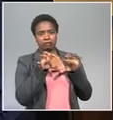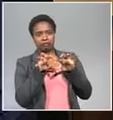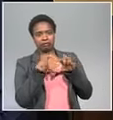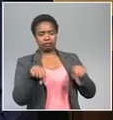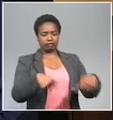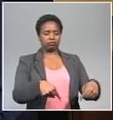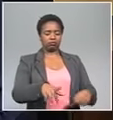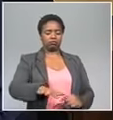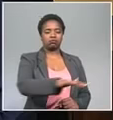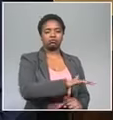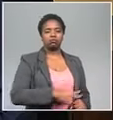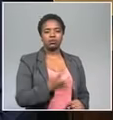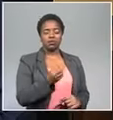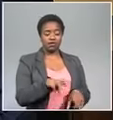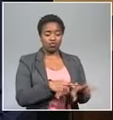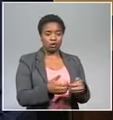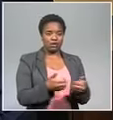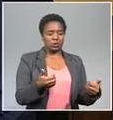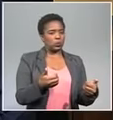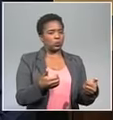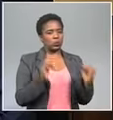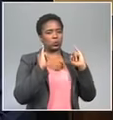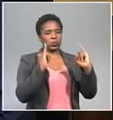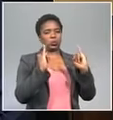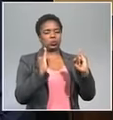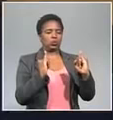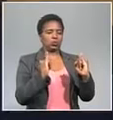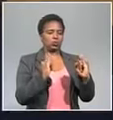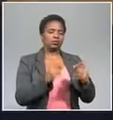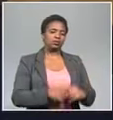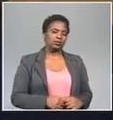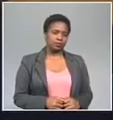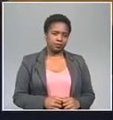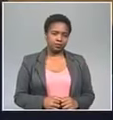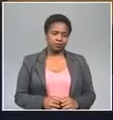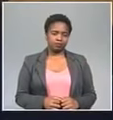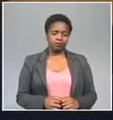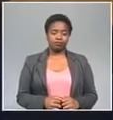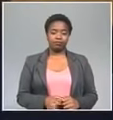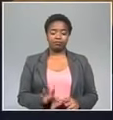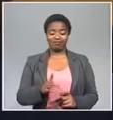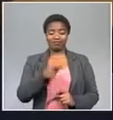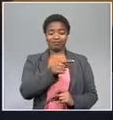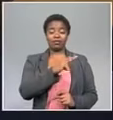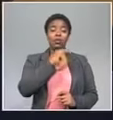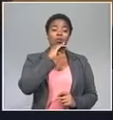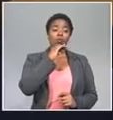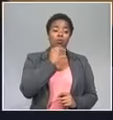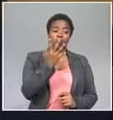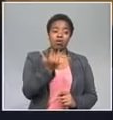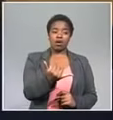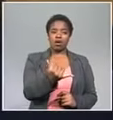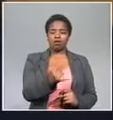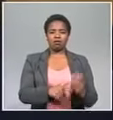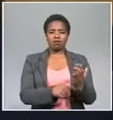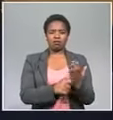intimidation, and racial tension is sadly high in the organization. The commissioner wouldn't speak on who's currently avoiding